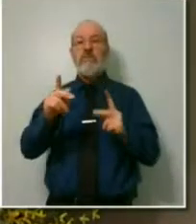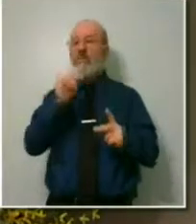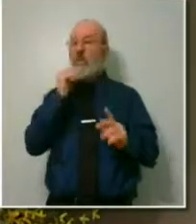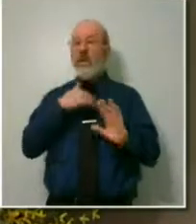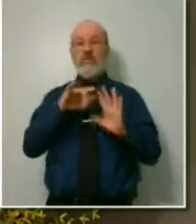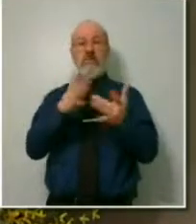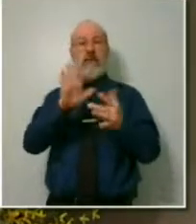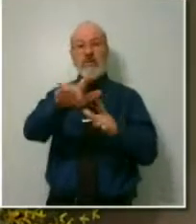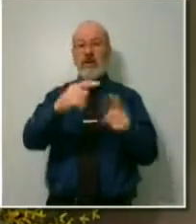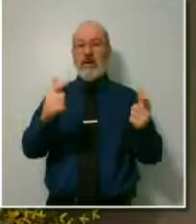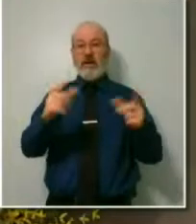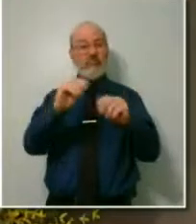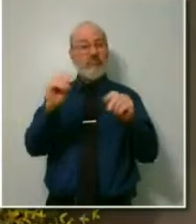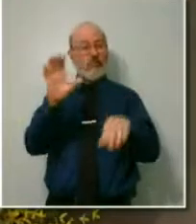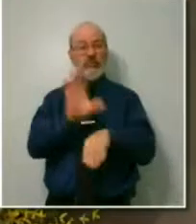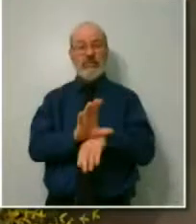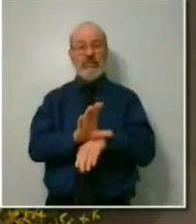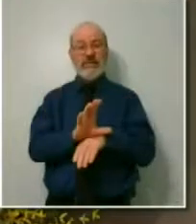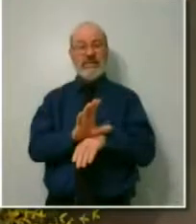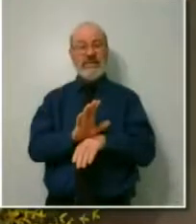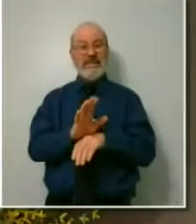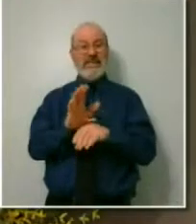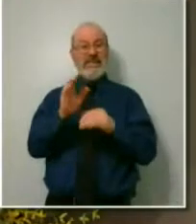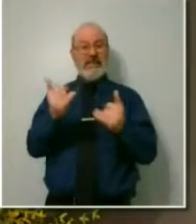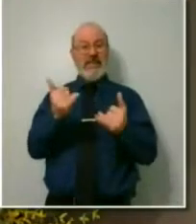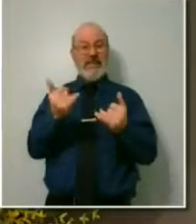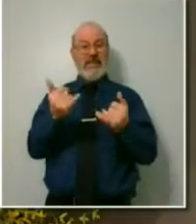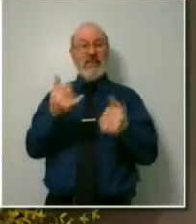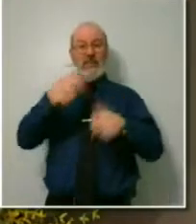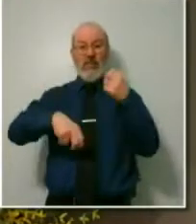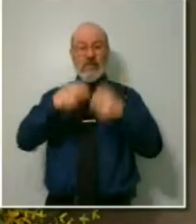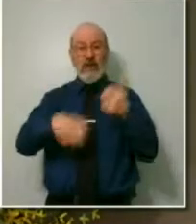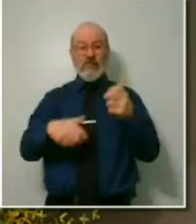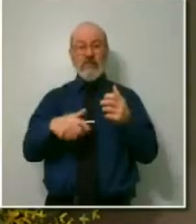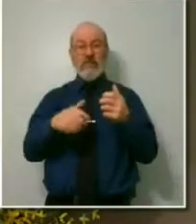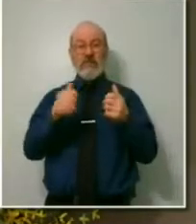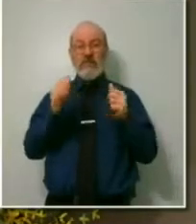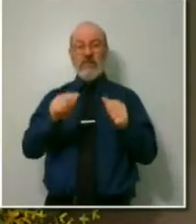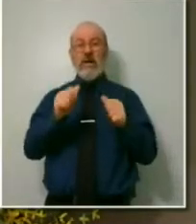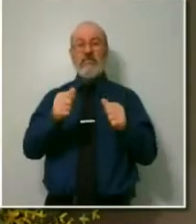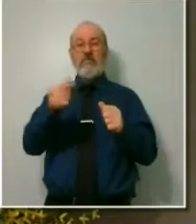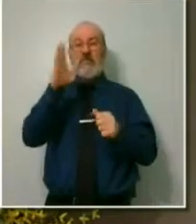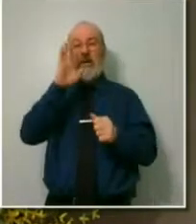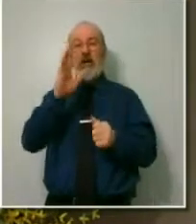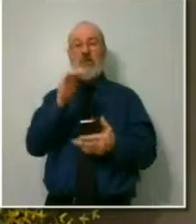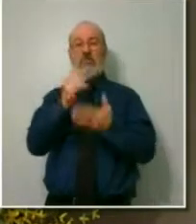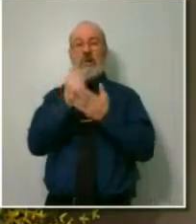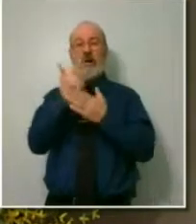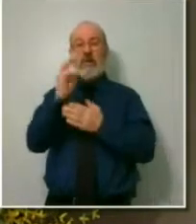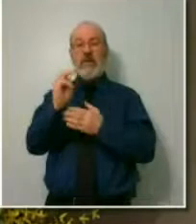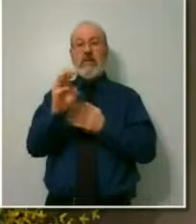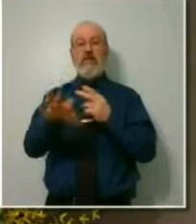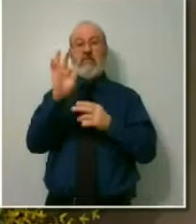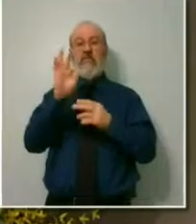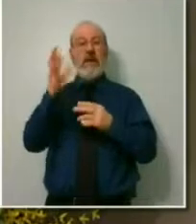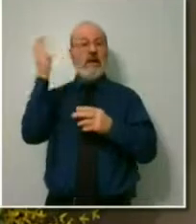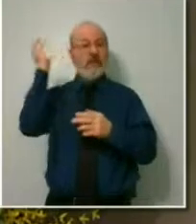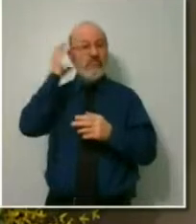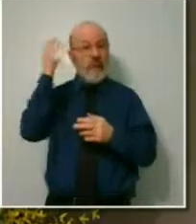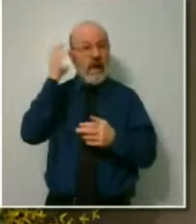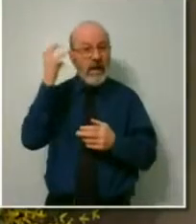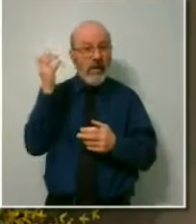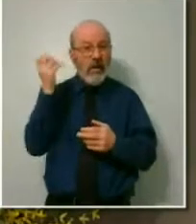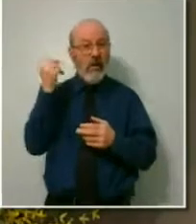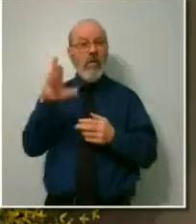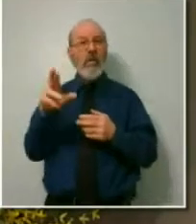church. And during a crisis like this, perhaps the Lord will enable them to find a radio broadcast or